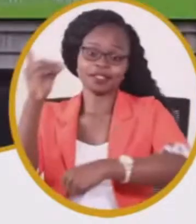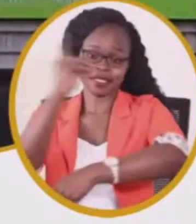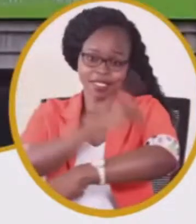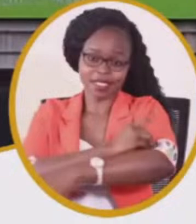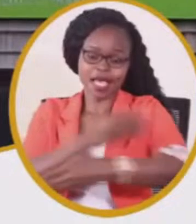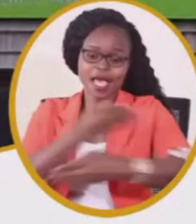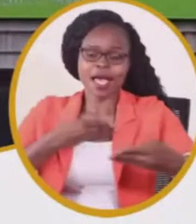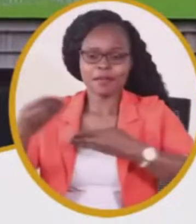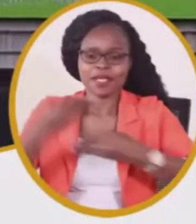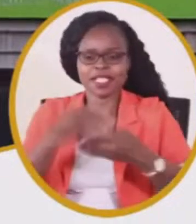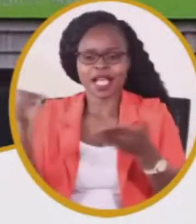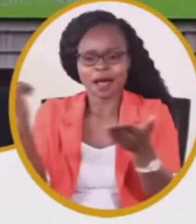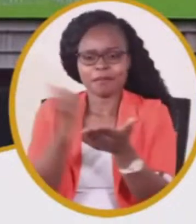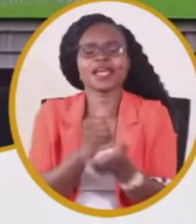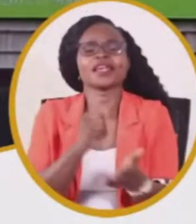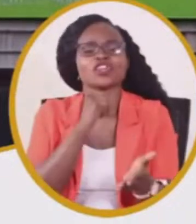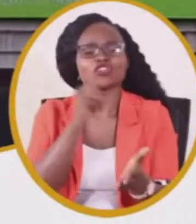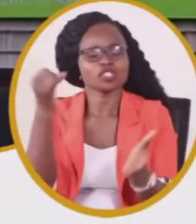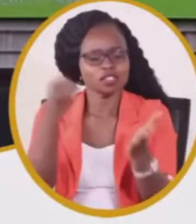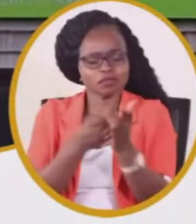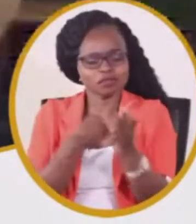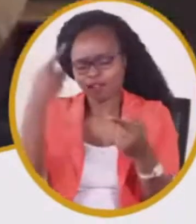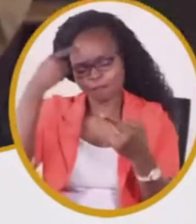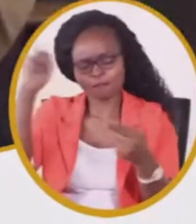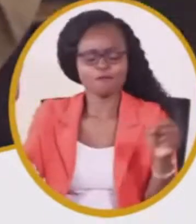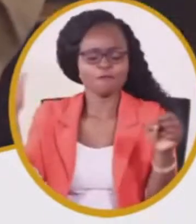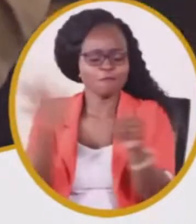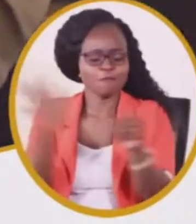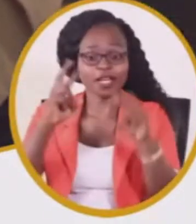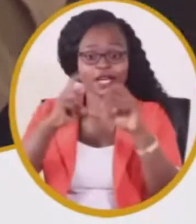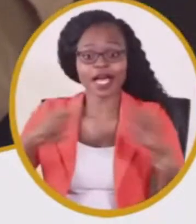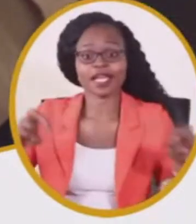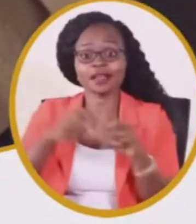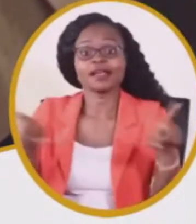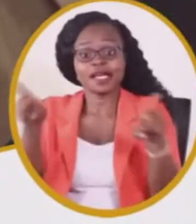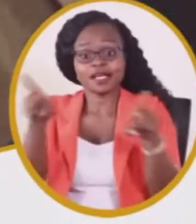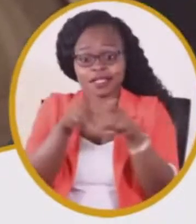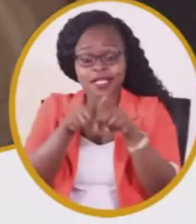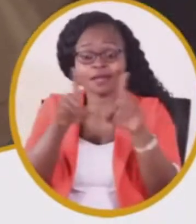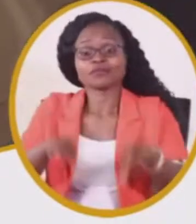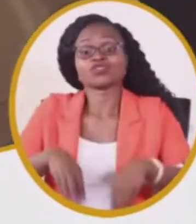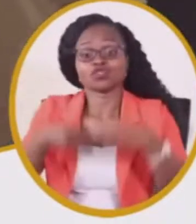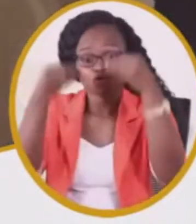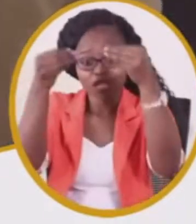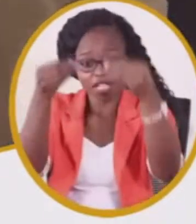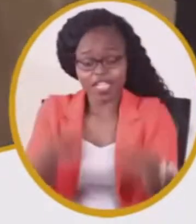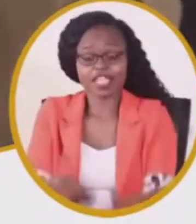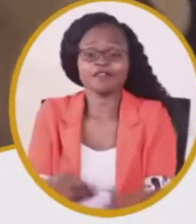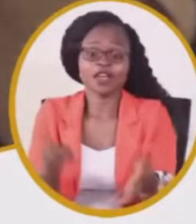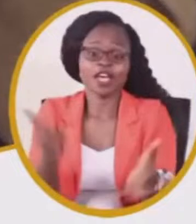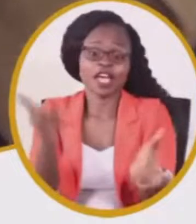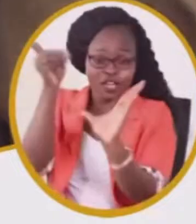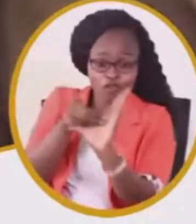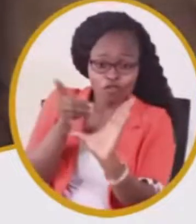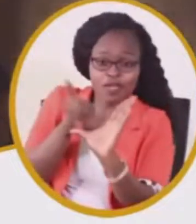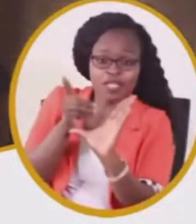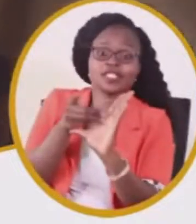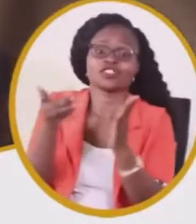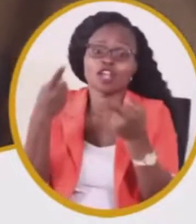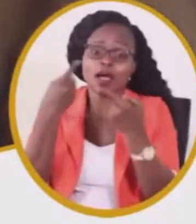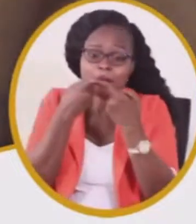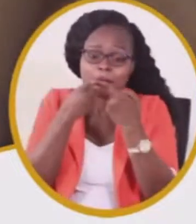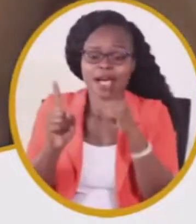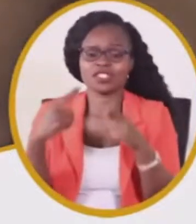filing fees. Upon fulfilling these requirements, the authority shall review the application within the